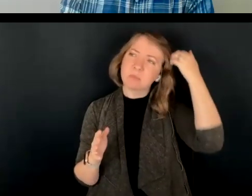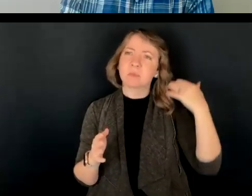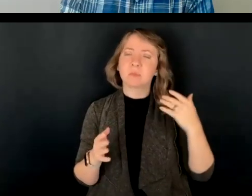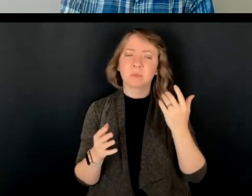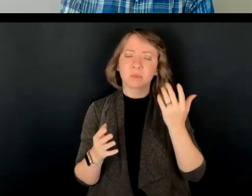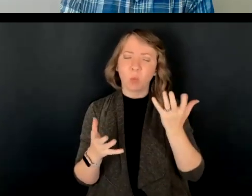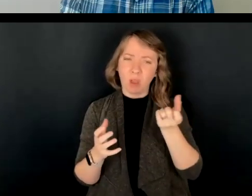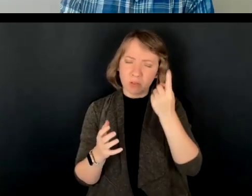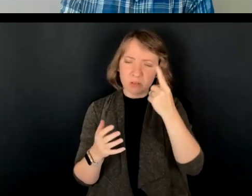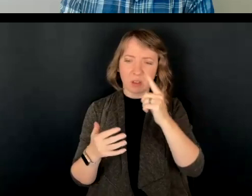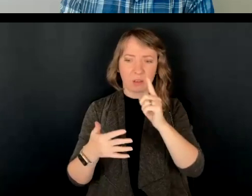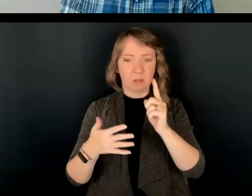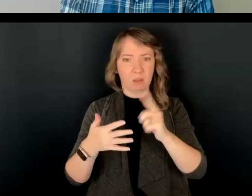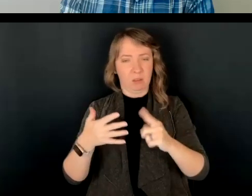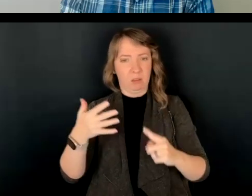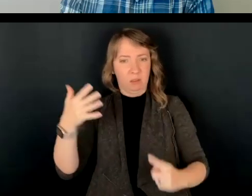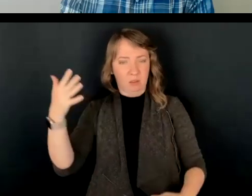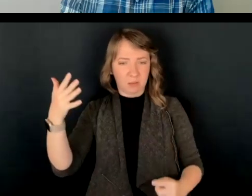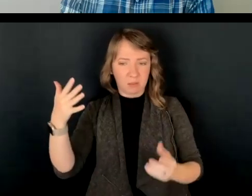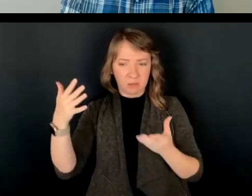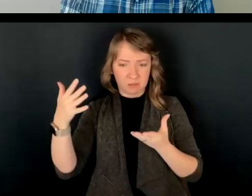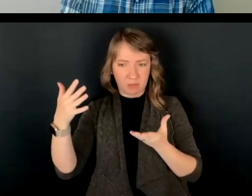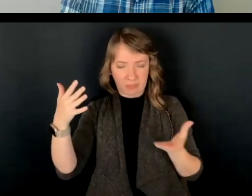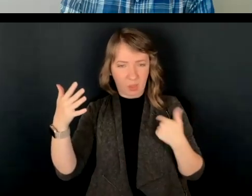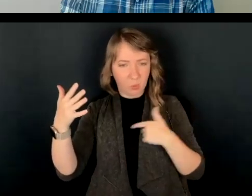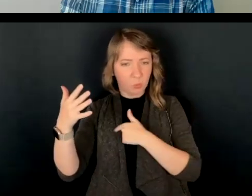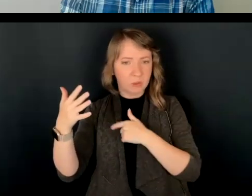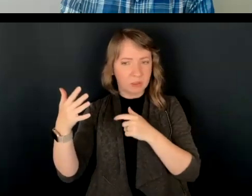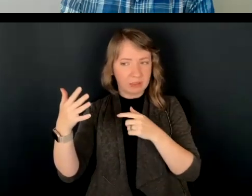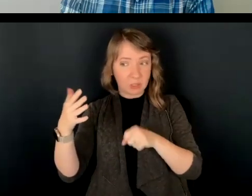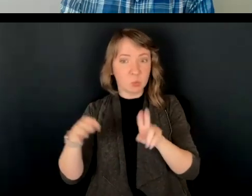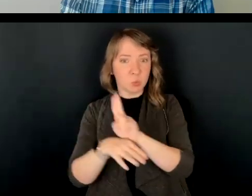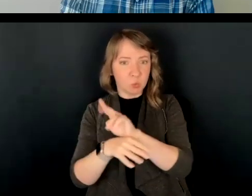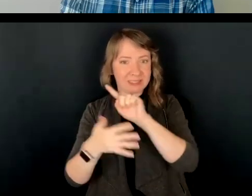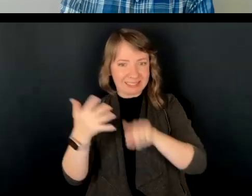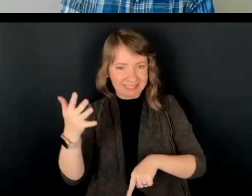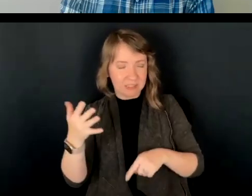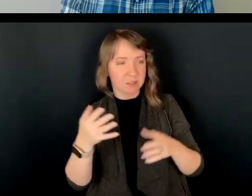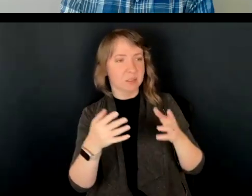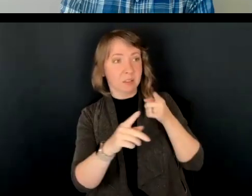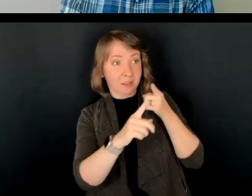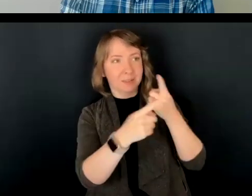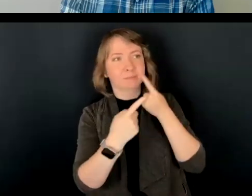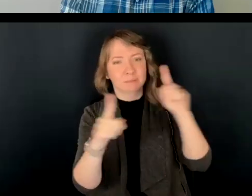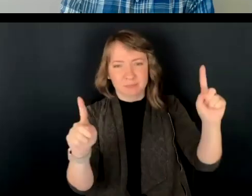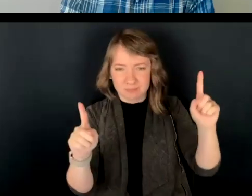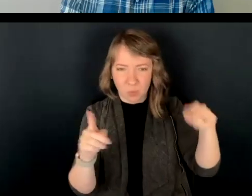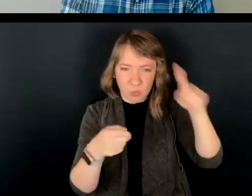multiple different mechanisms we can achieve those agreements also. So being familiar